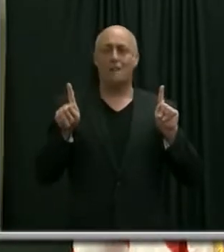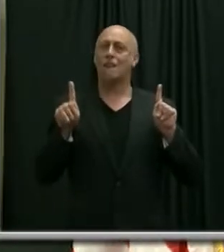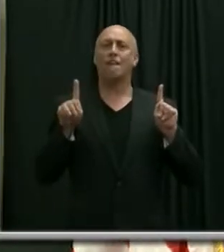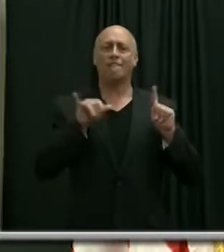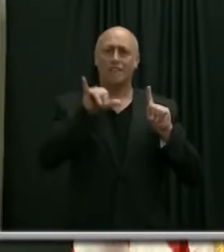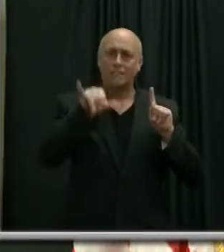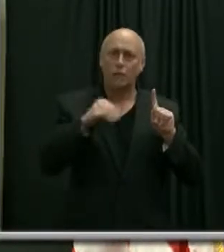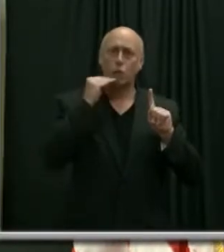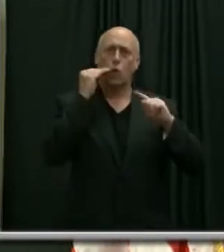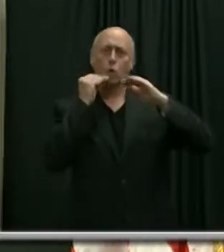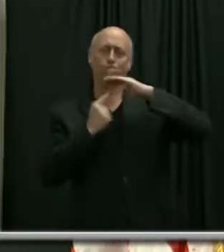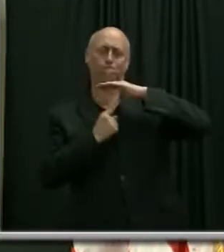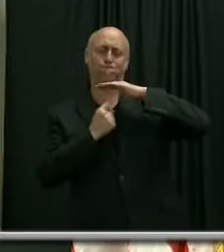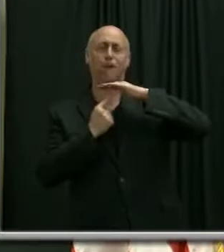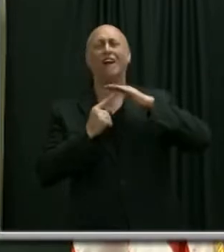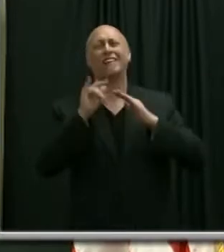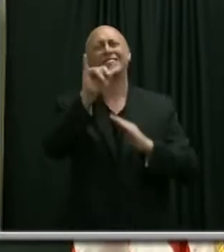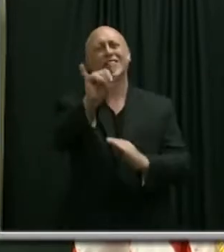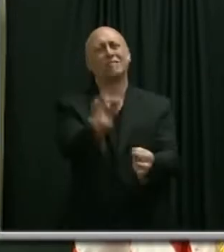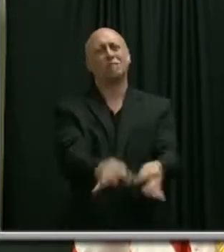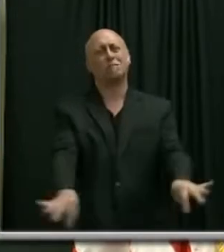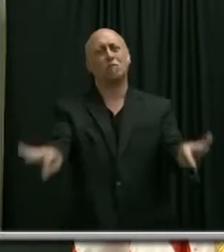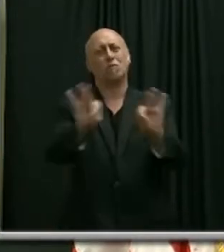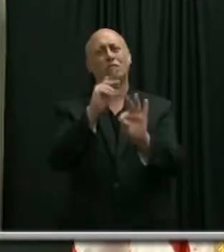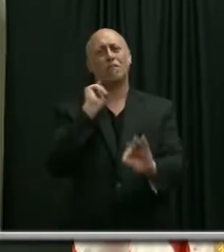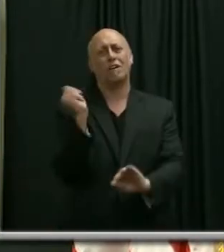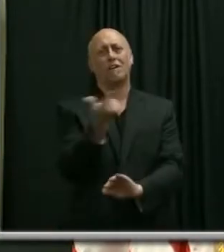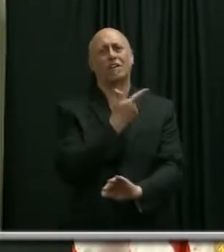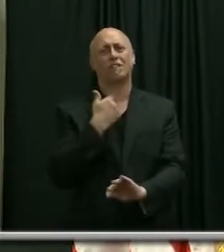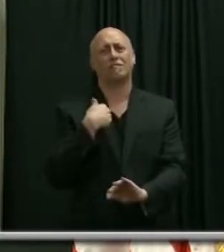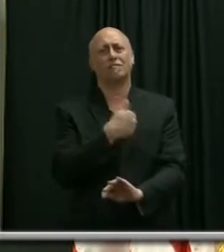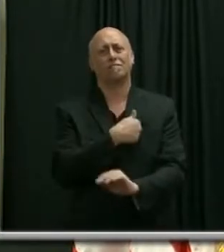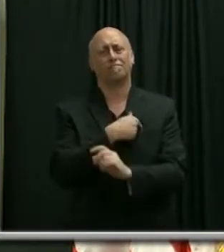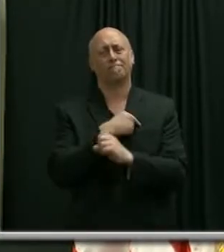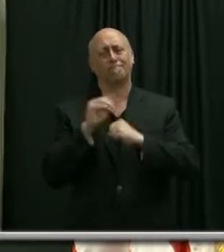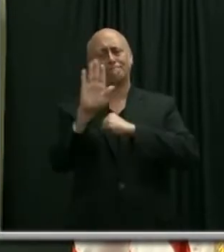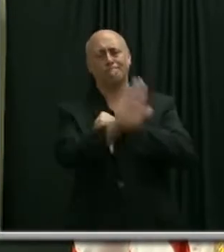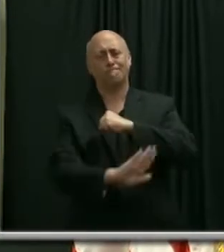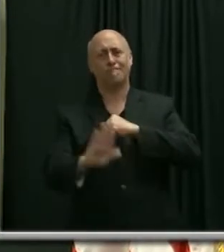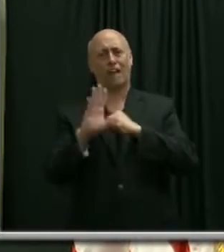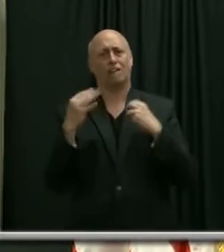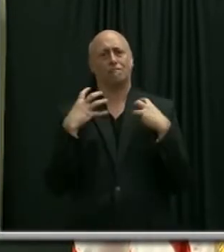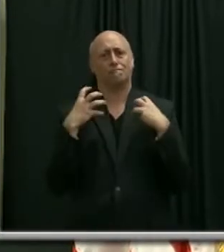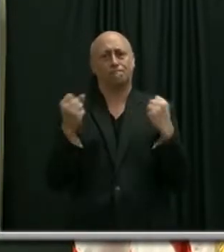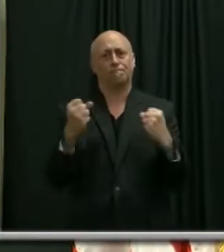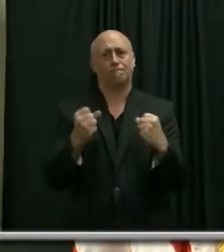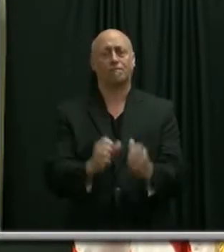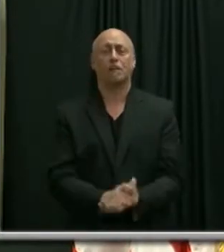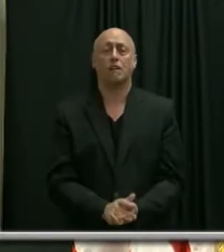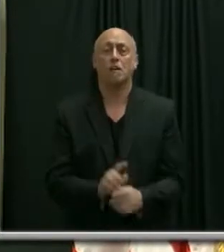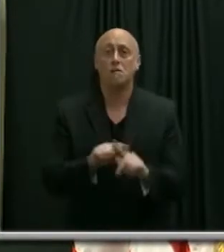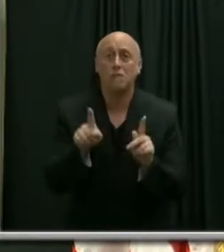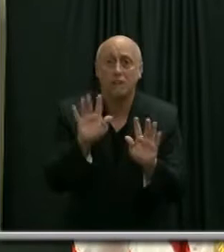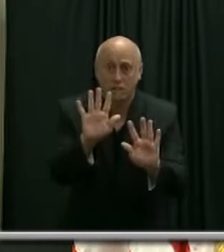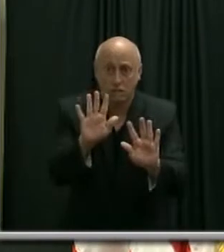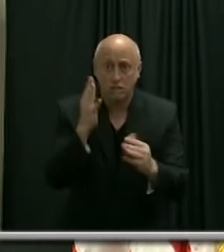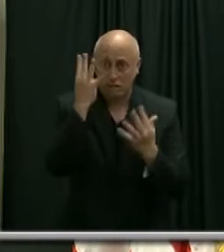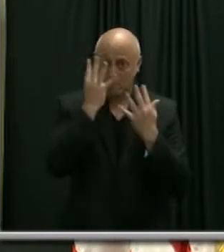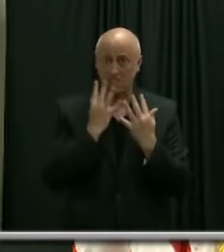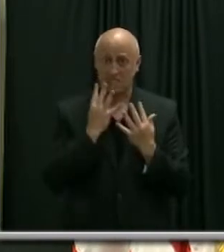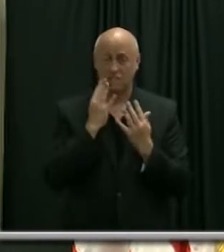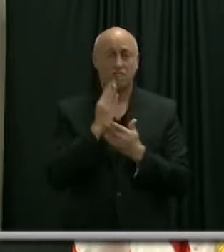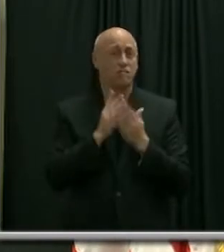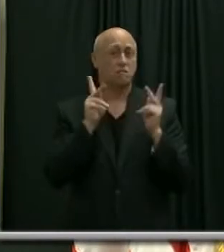are important guidelines for all of us to stay healthy right now. Unfortunately, for some in our